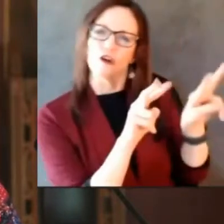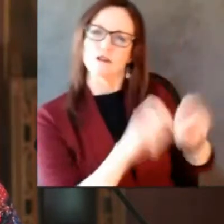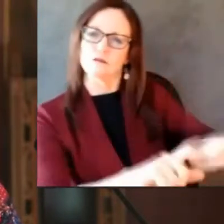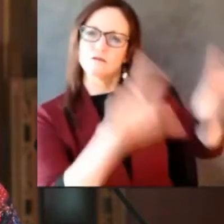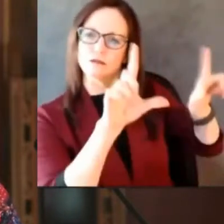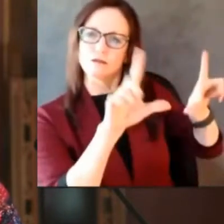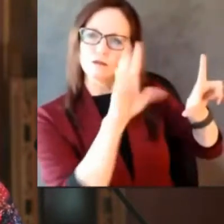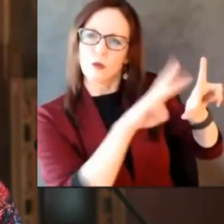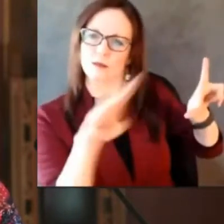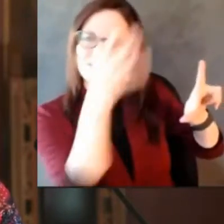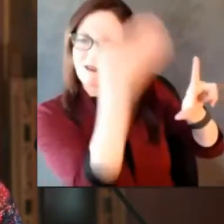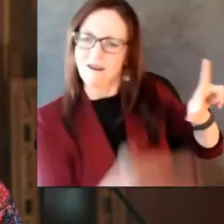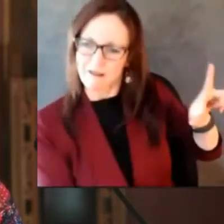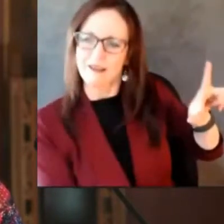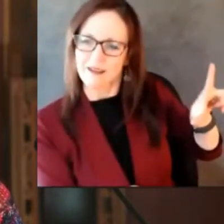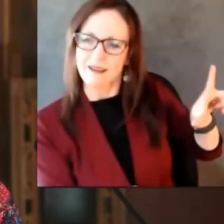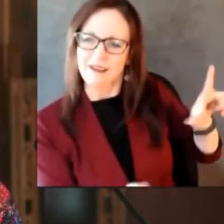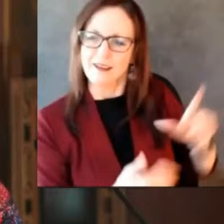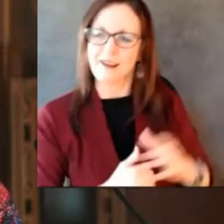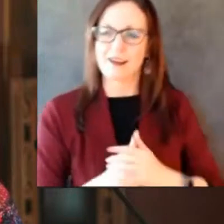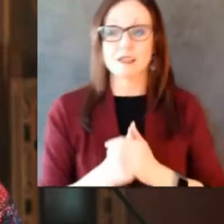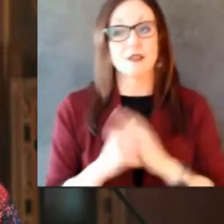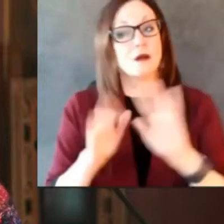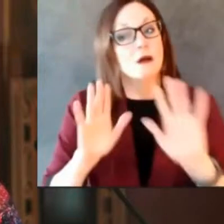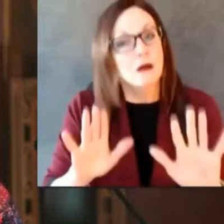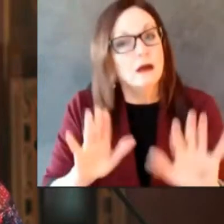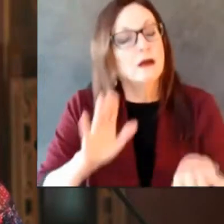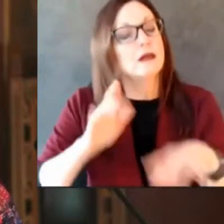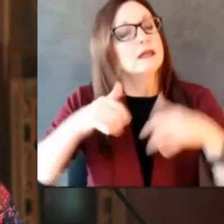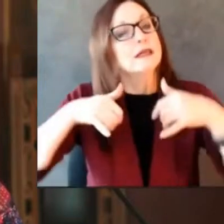spreading in Wisconsin, and that we all need to do